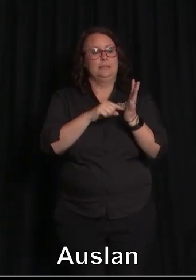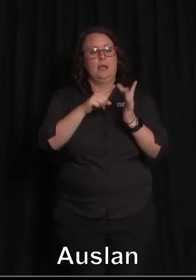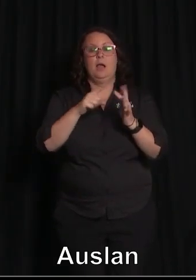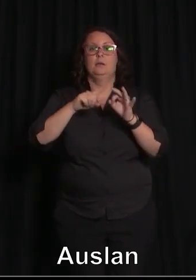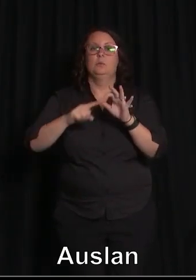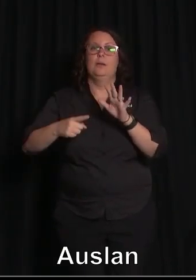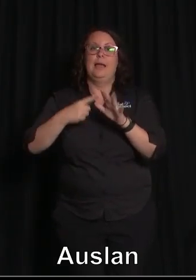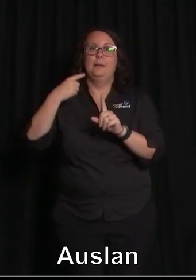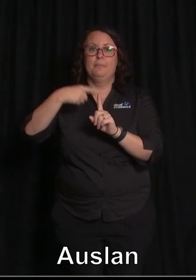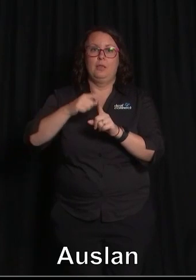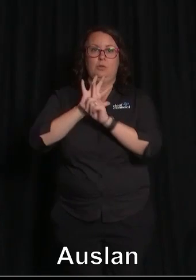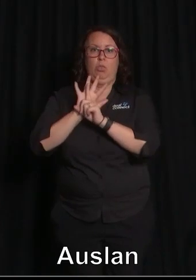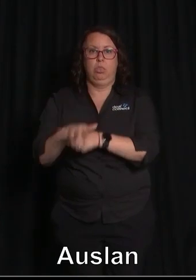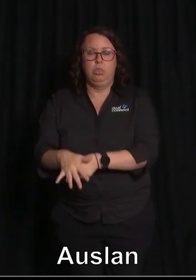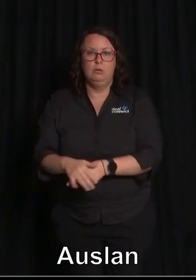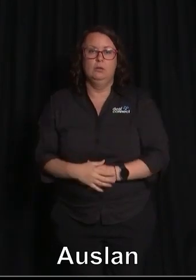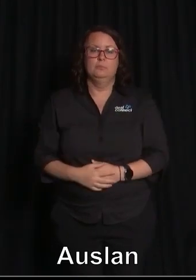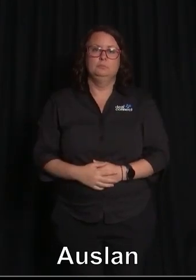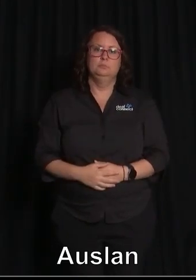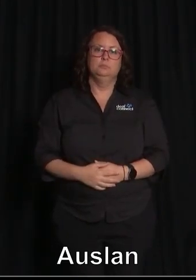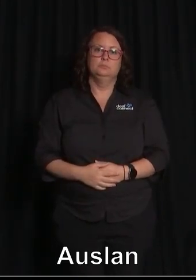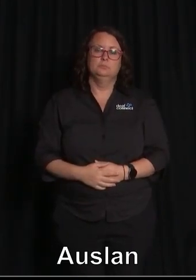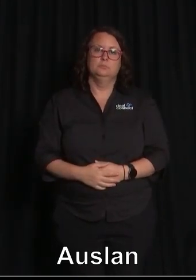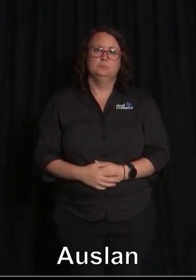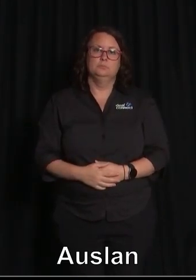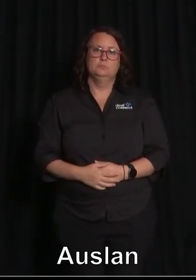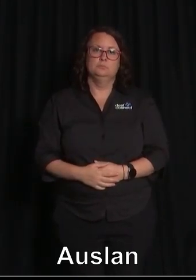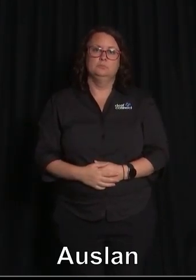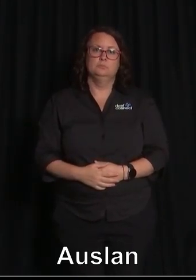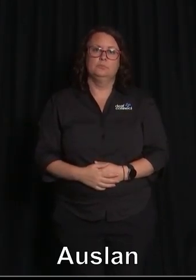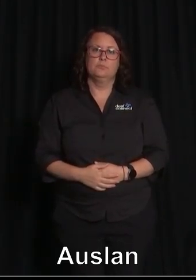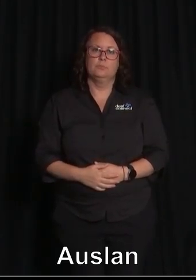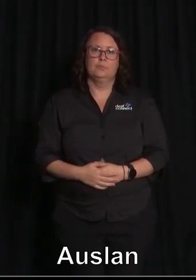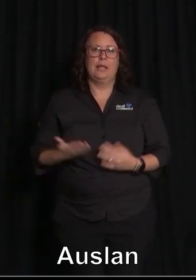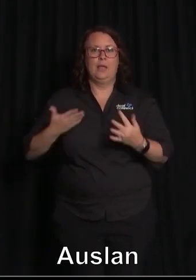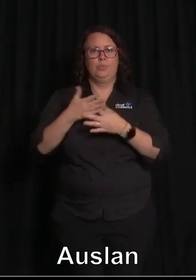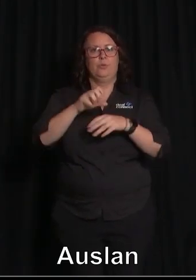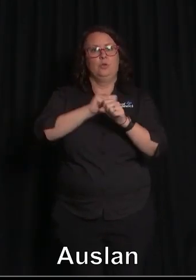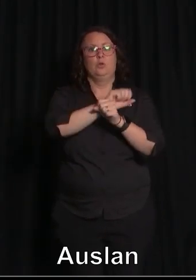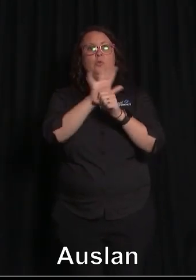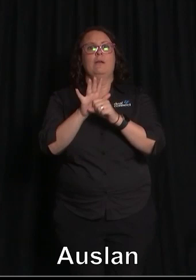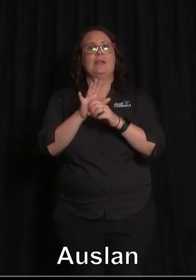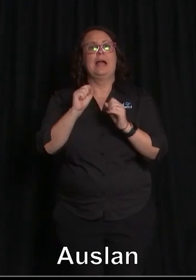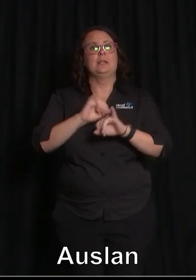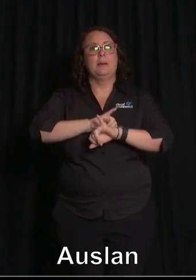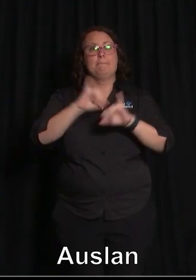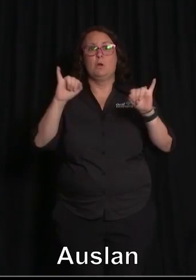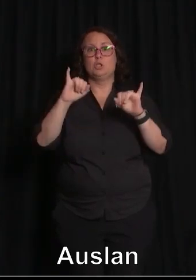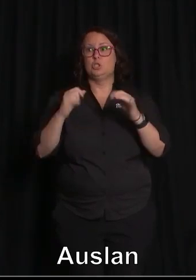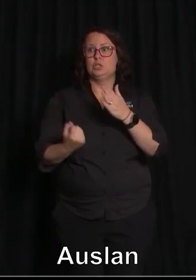anti-LGBTQIA+ ideologies, and how during the pandemic there were emergency measures that